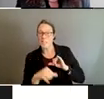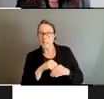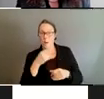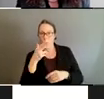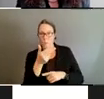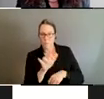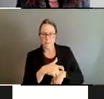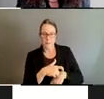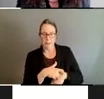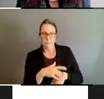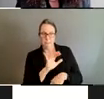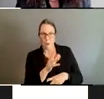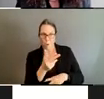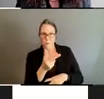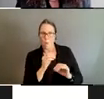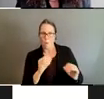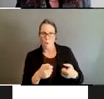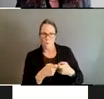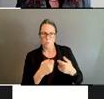hotel with no electricity.